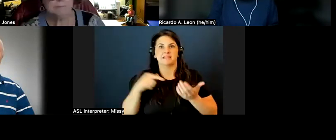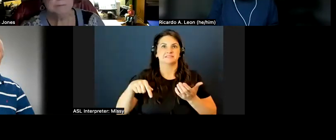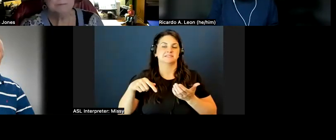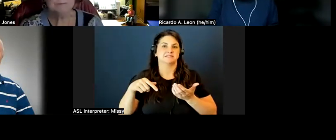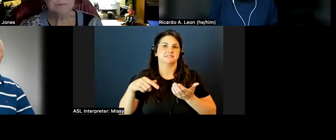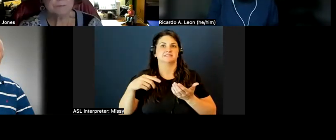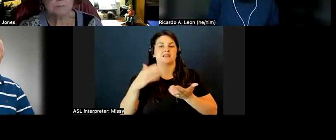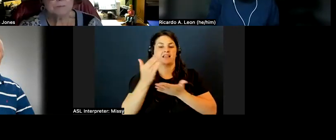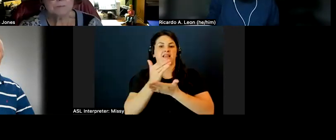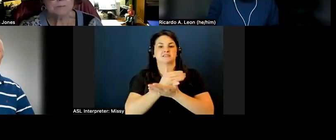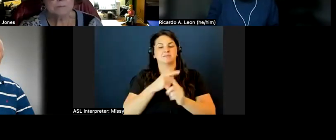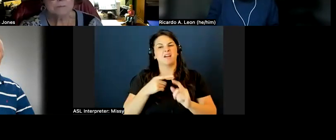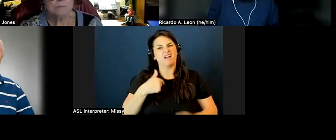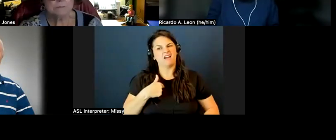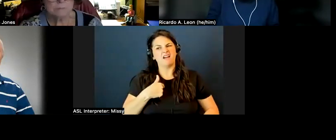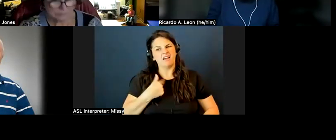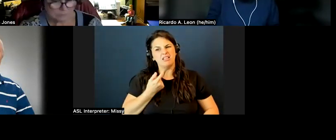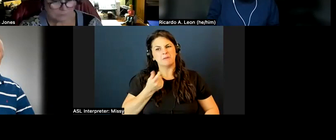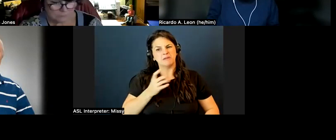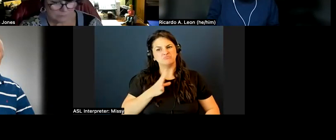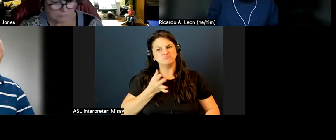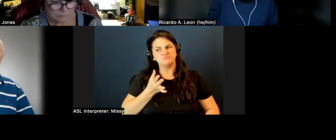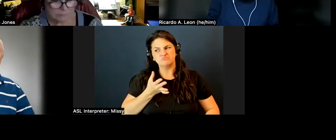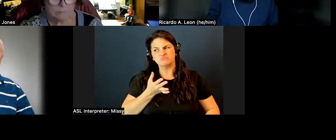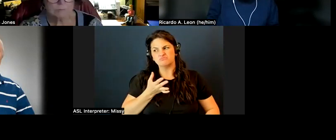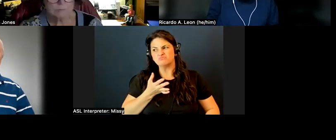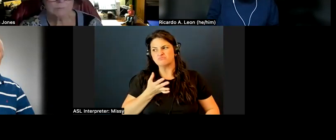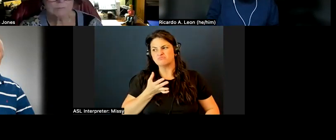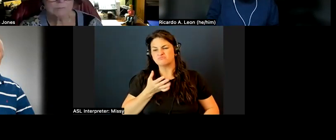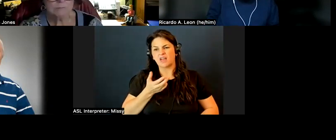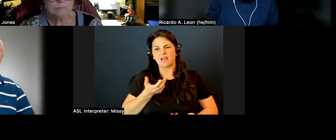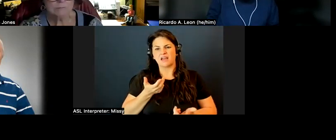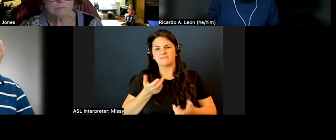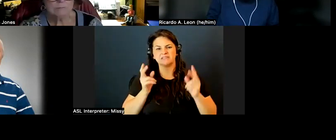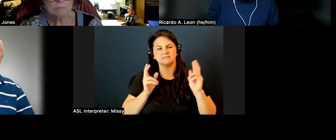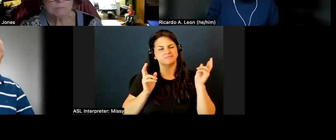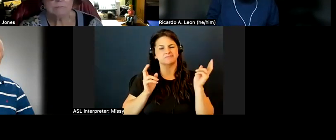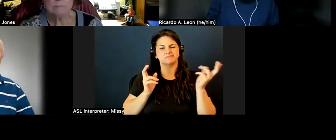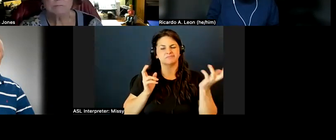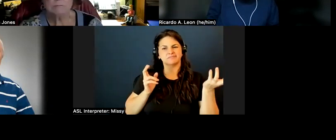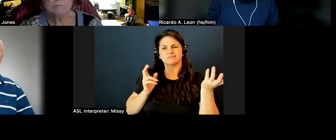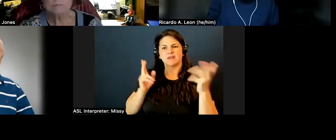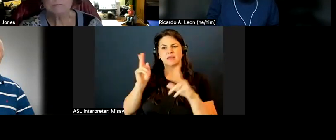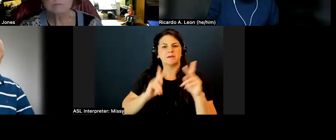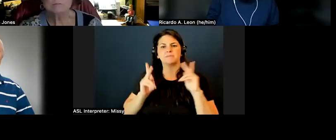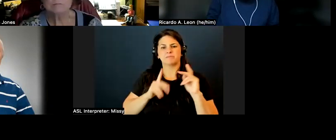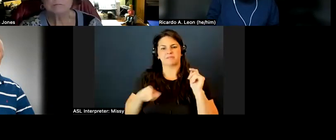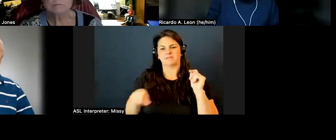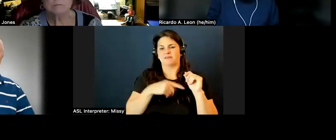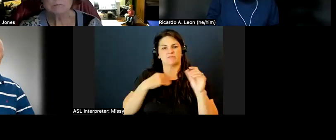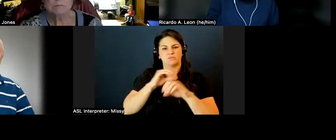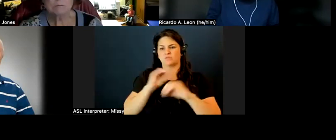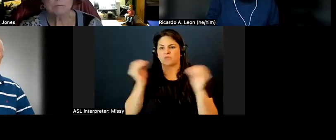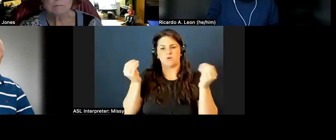I kind of have an issue with people who are not mobility impaired